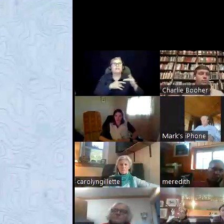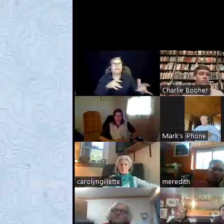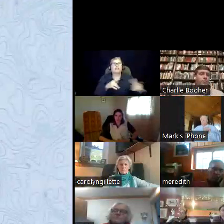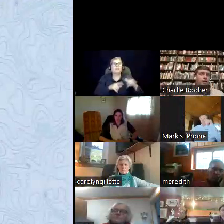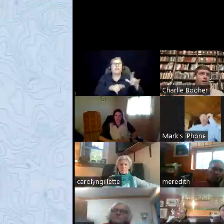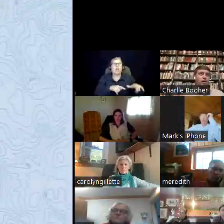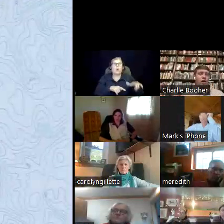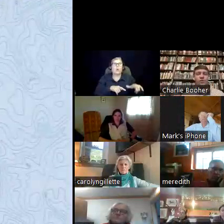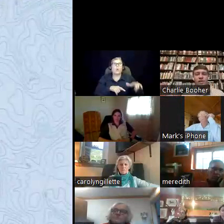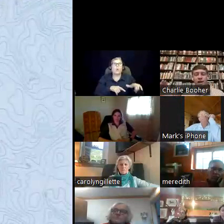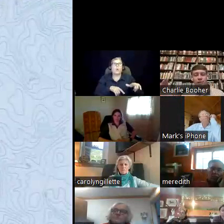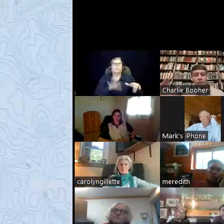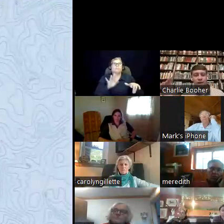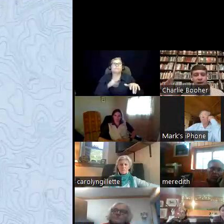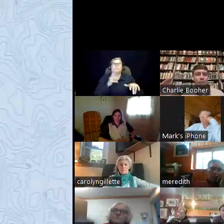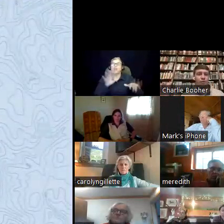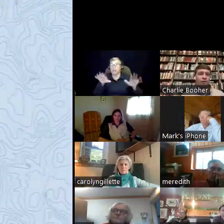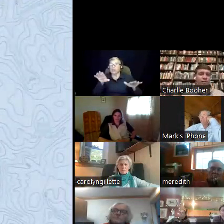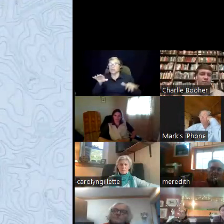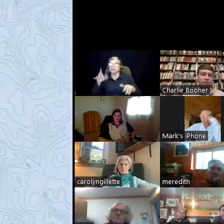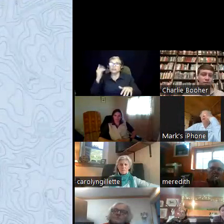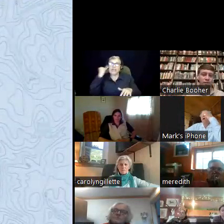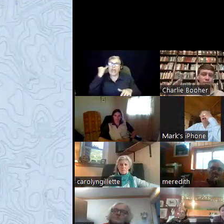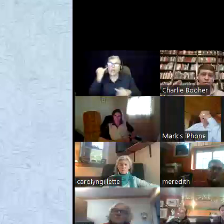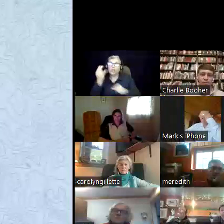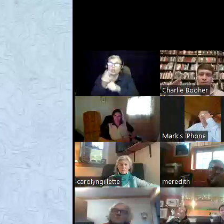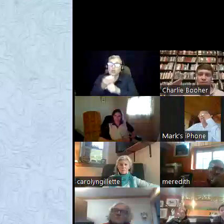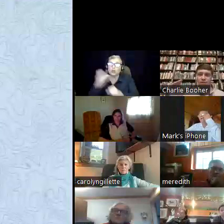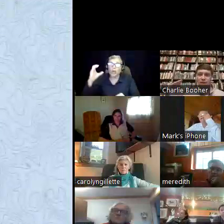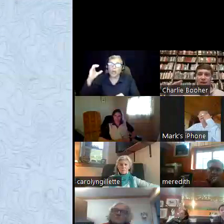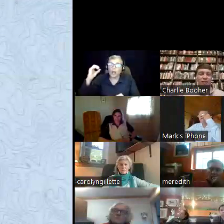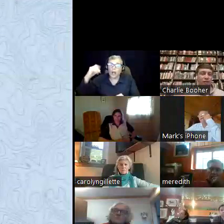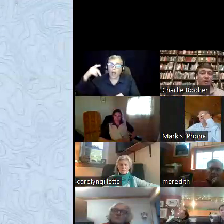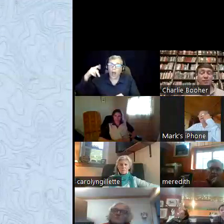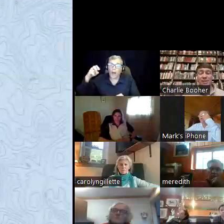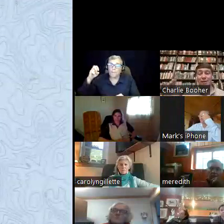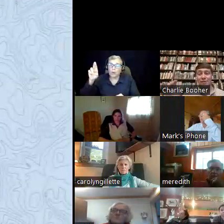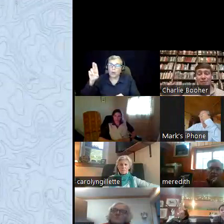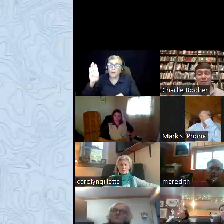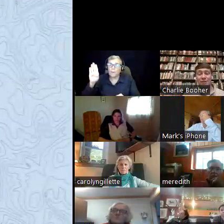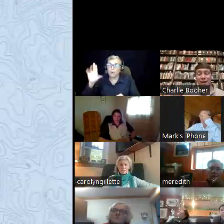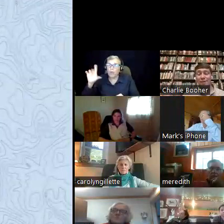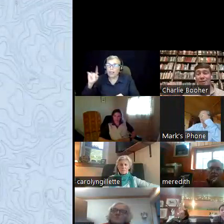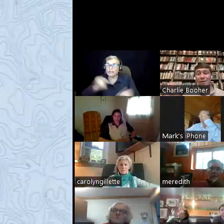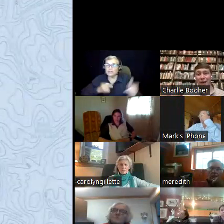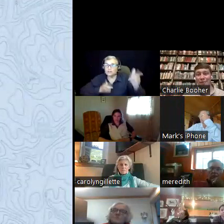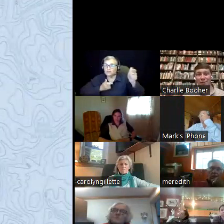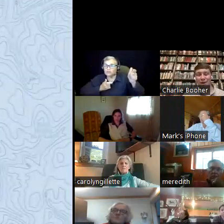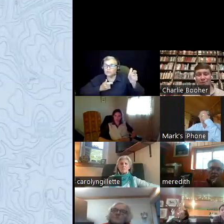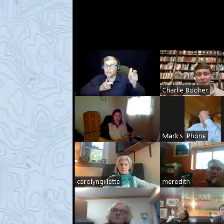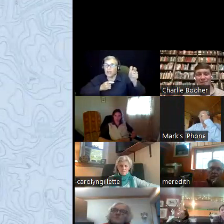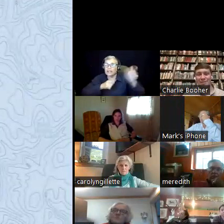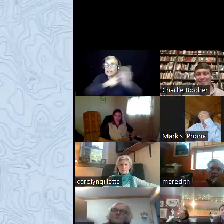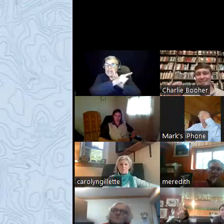you harvest an elk with a copper bullet using fair chase principles, and you're going to use that elk to feed your family, and you have